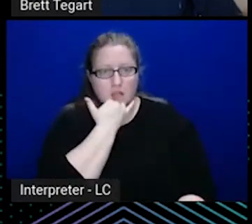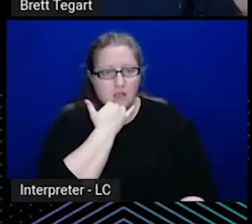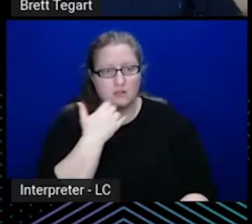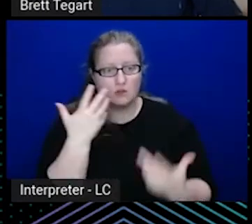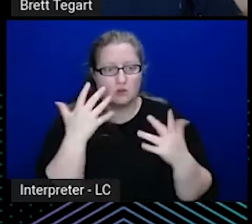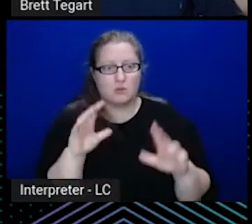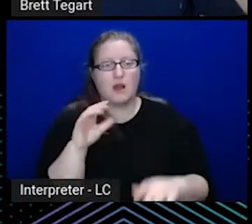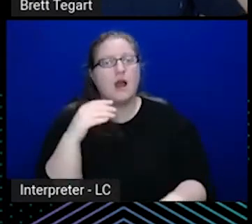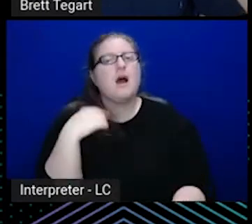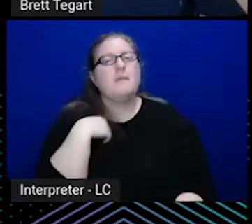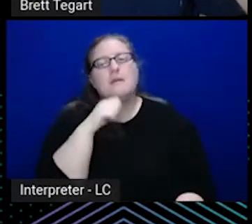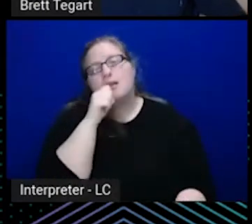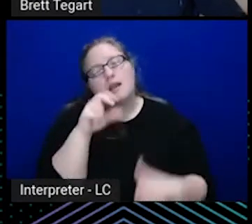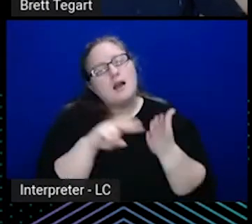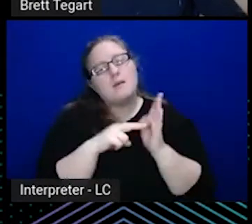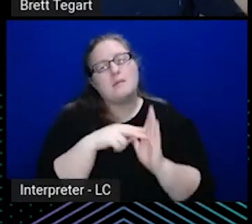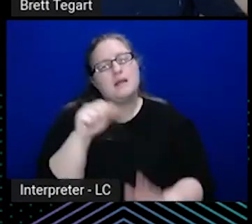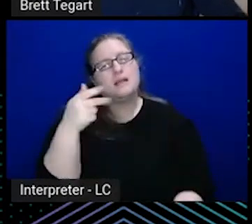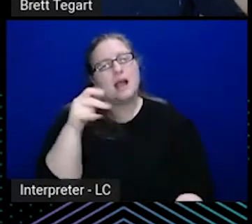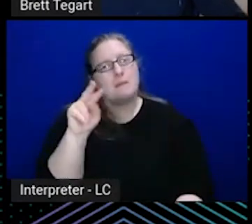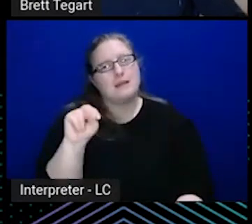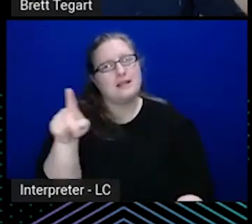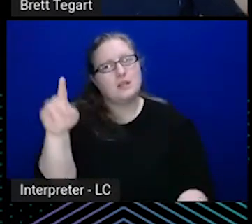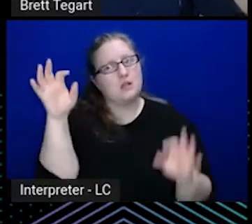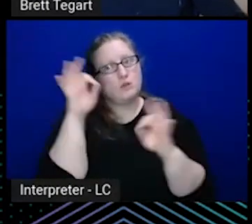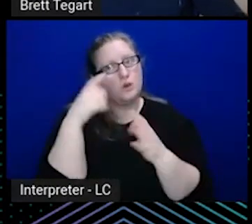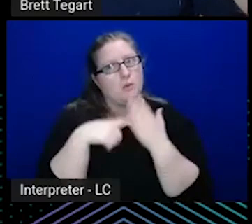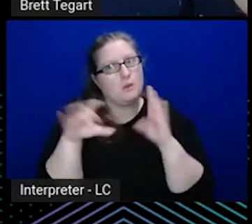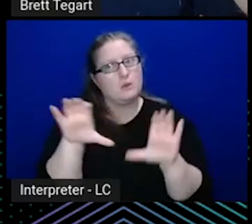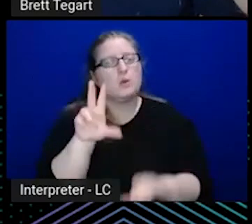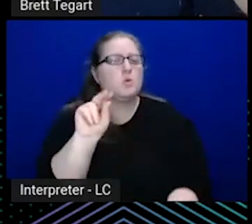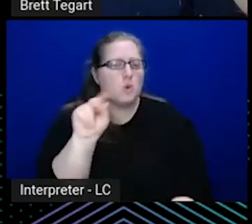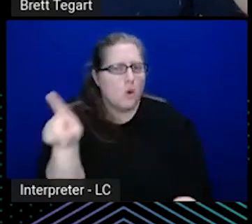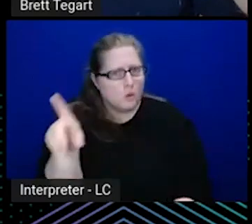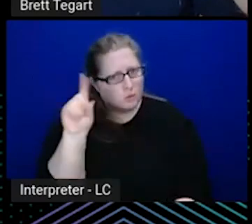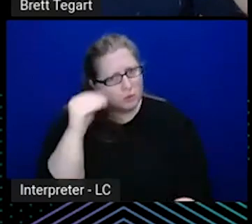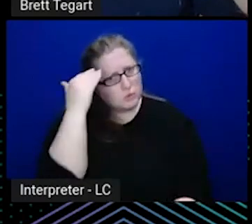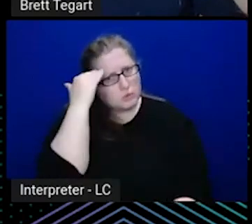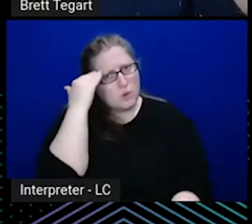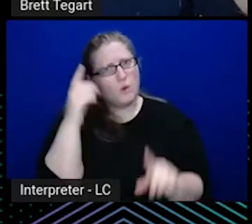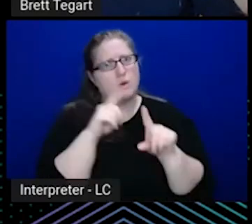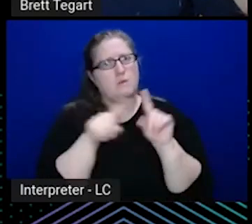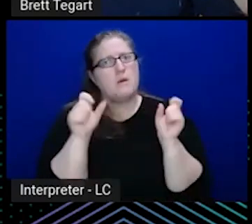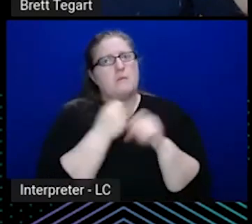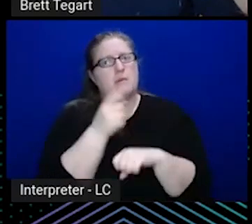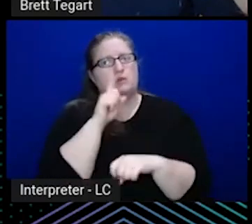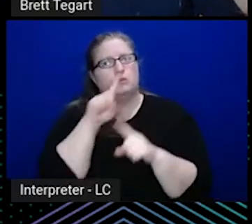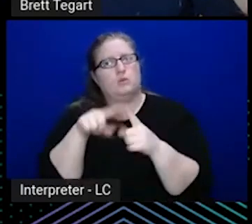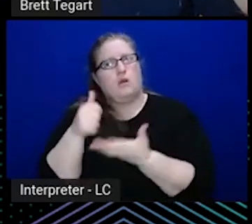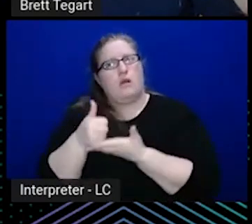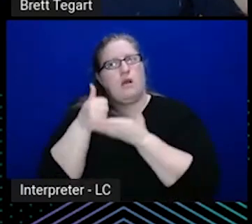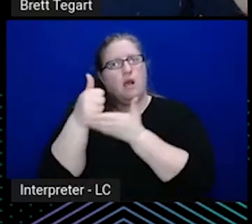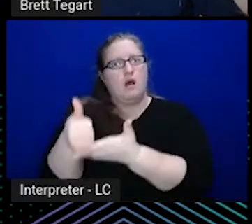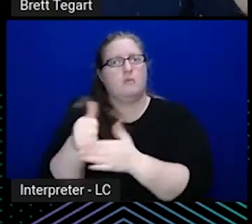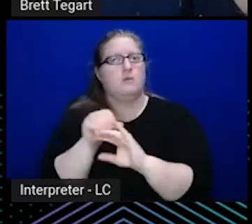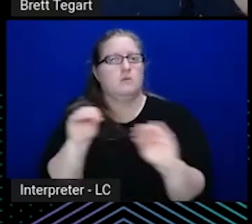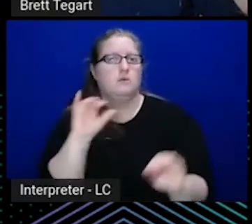application people are, don't know what they're doing. They do, right? But we want to make sure to help them not make a mistake.